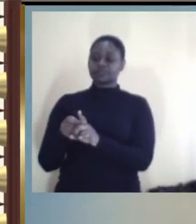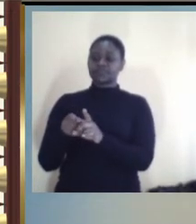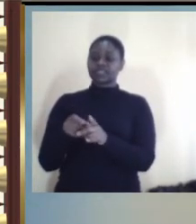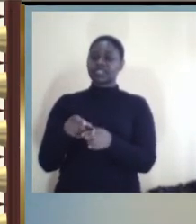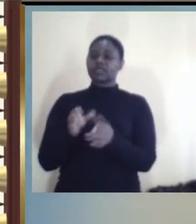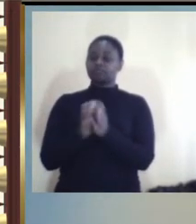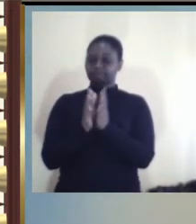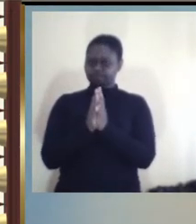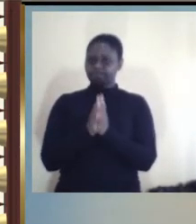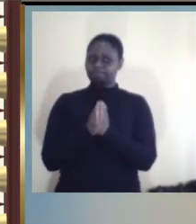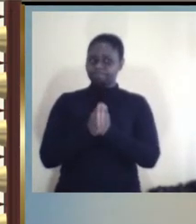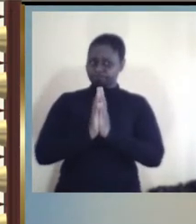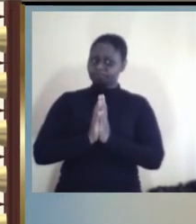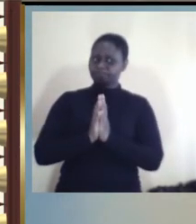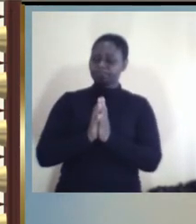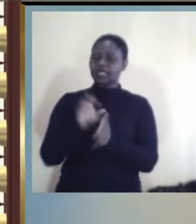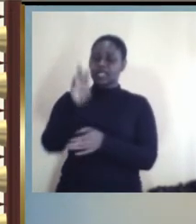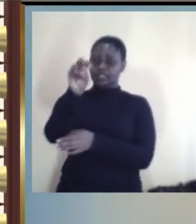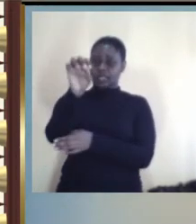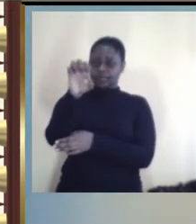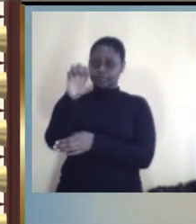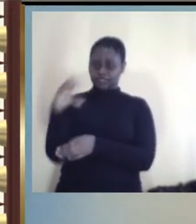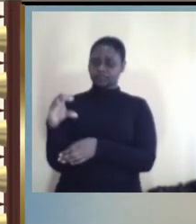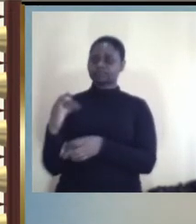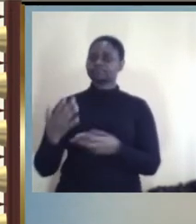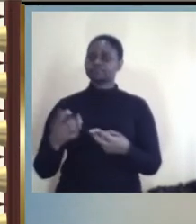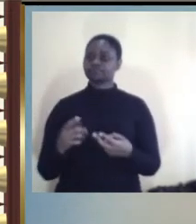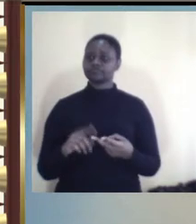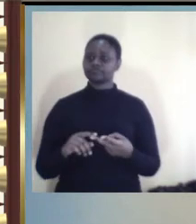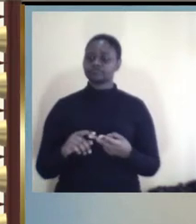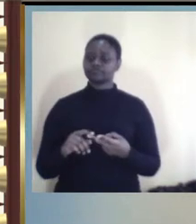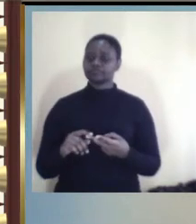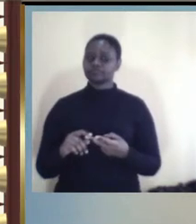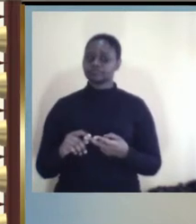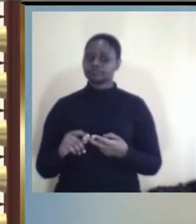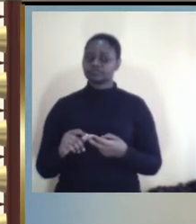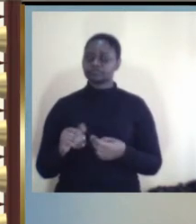recommending that the MEC,